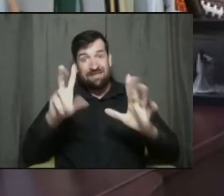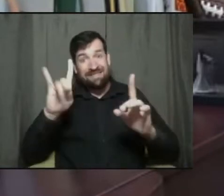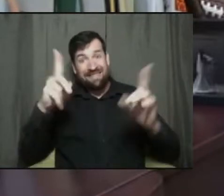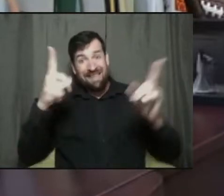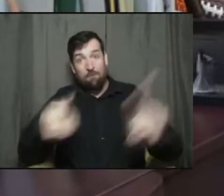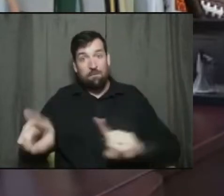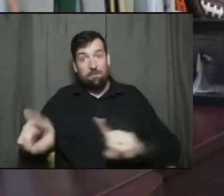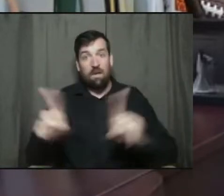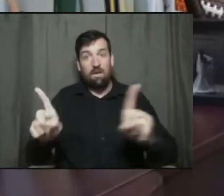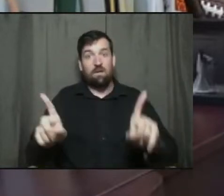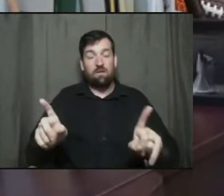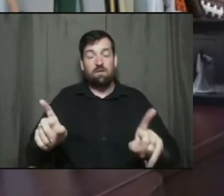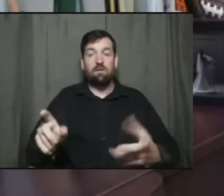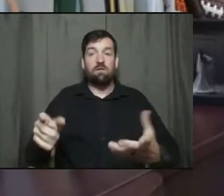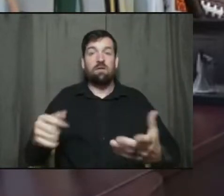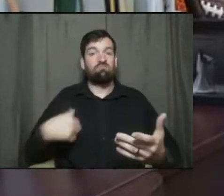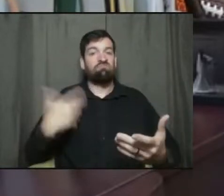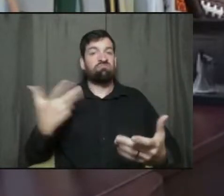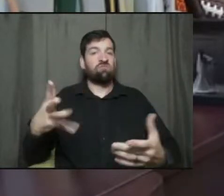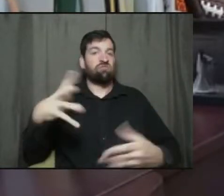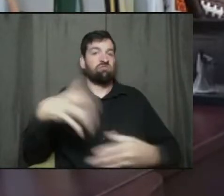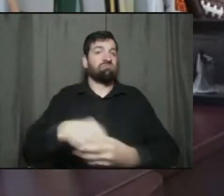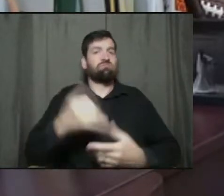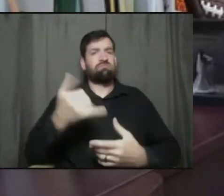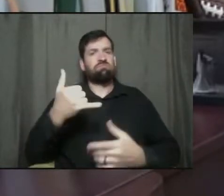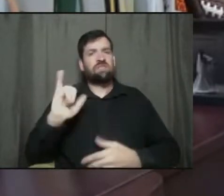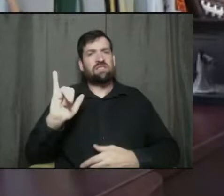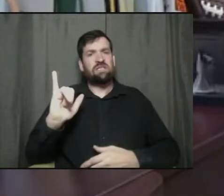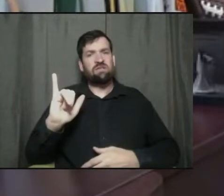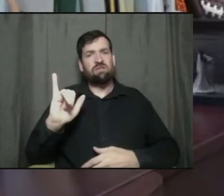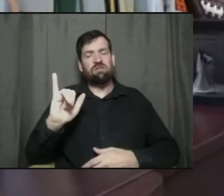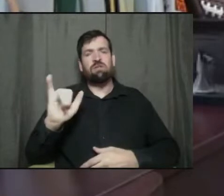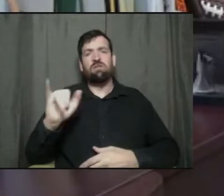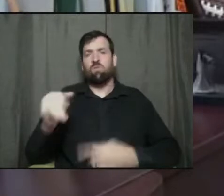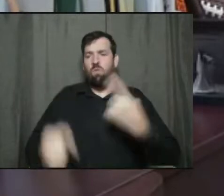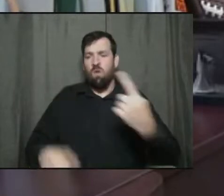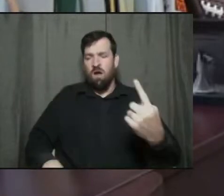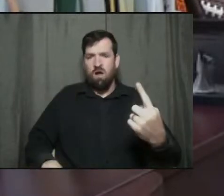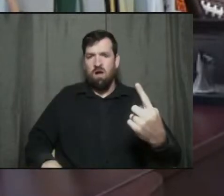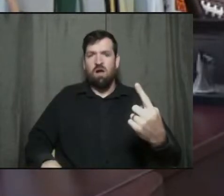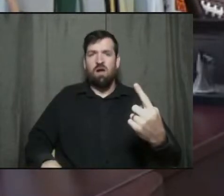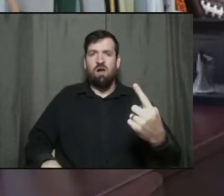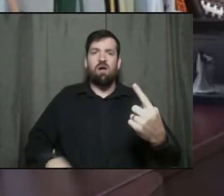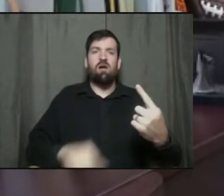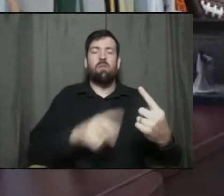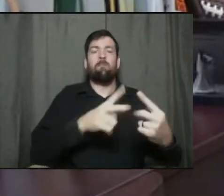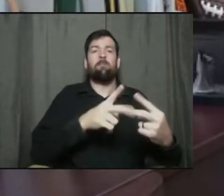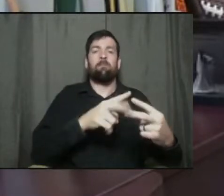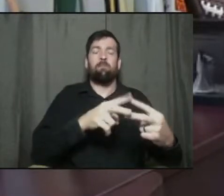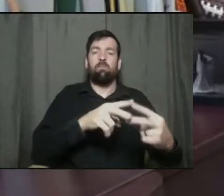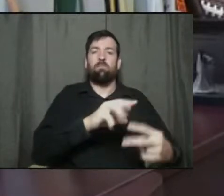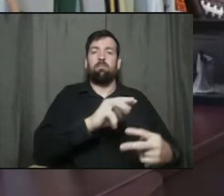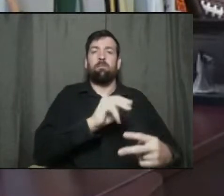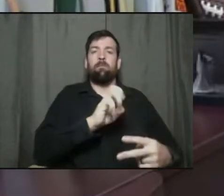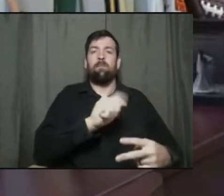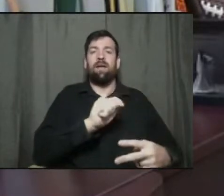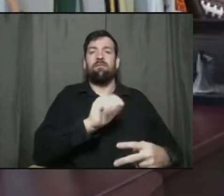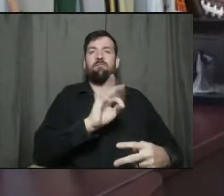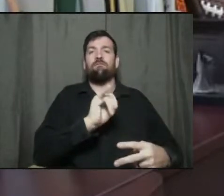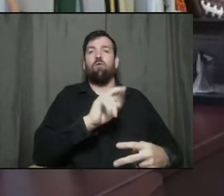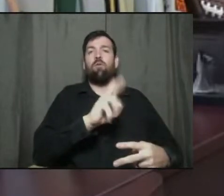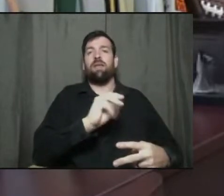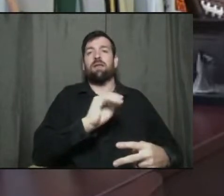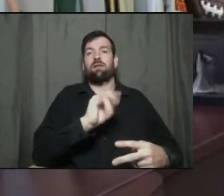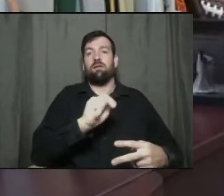yeah, I have participated, still do. I'm on one where they kind of pair metformin with Trikafta because that's I